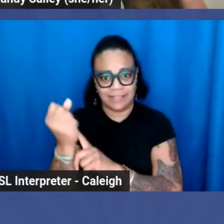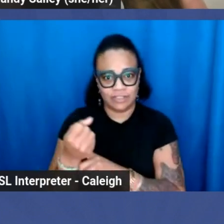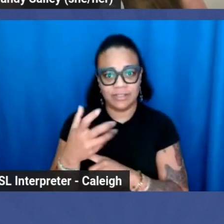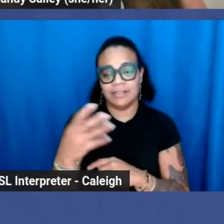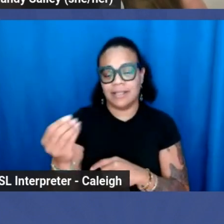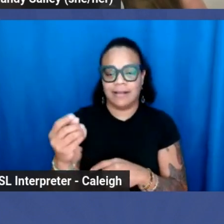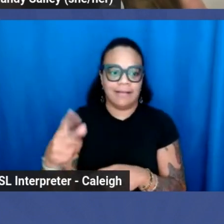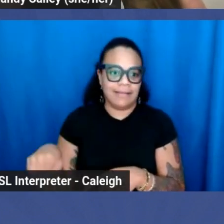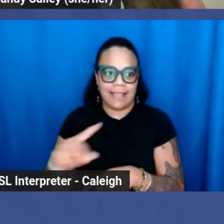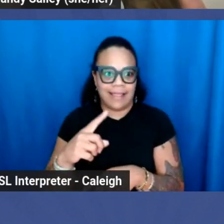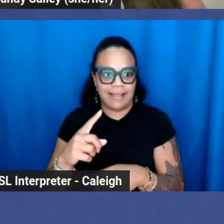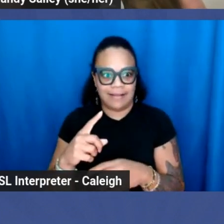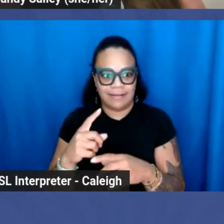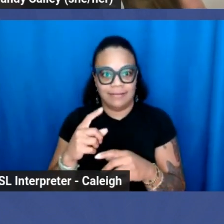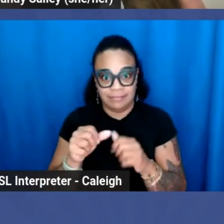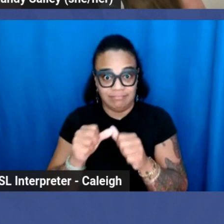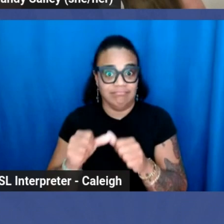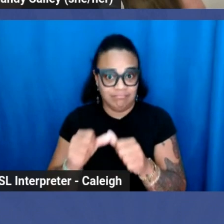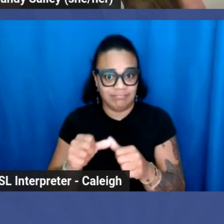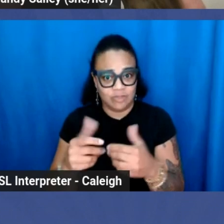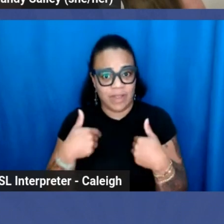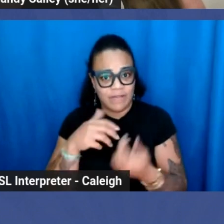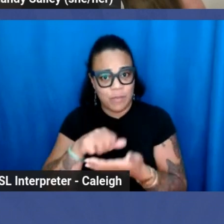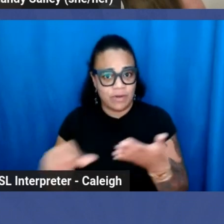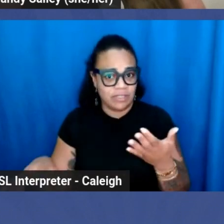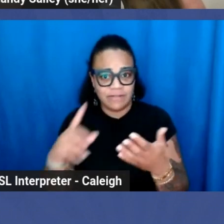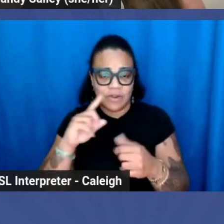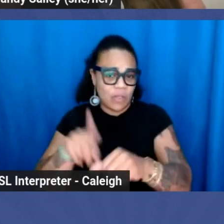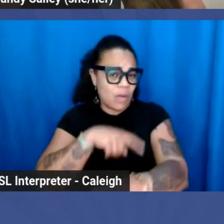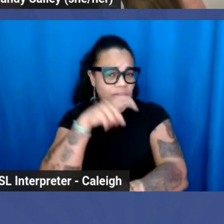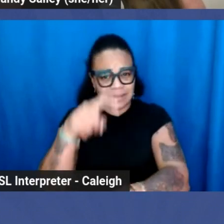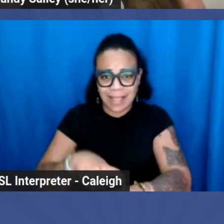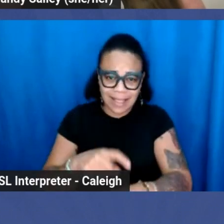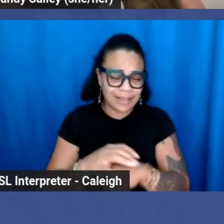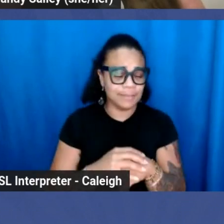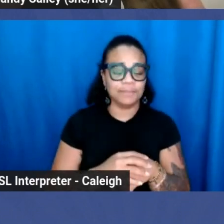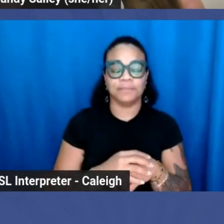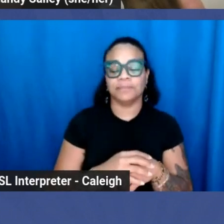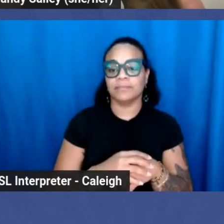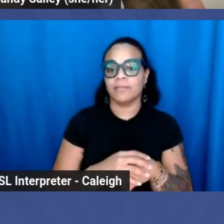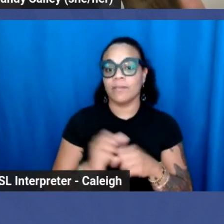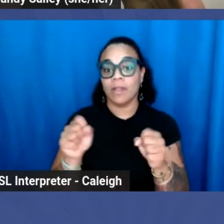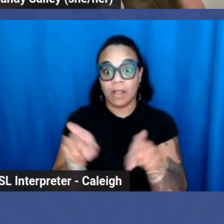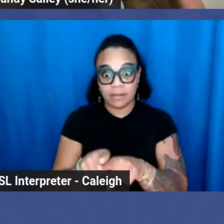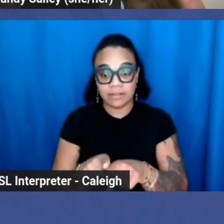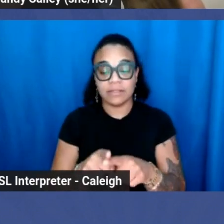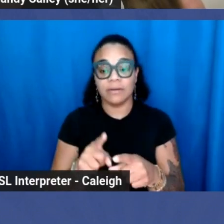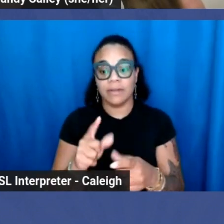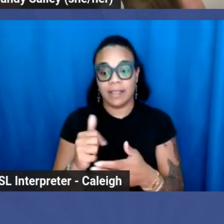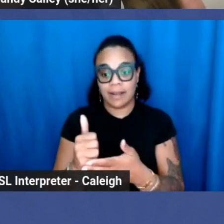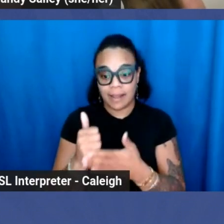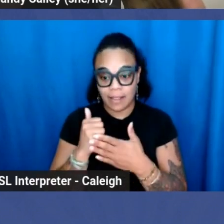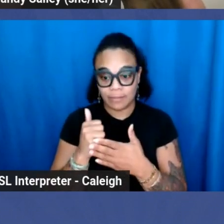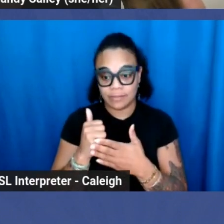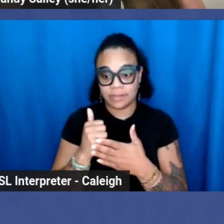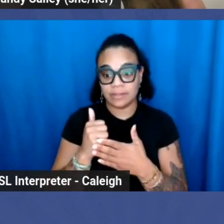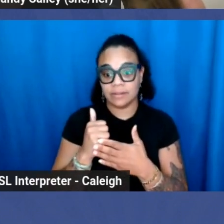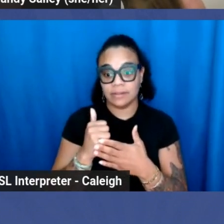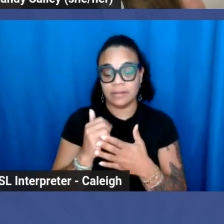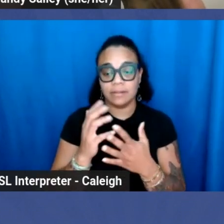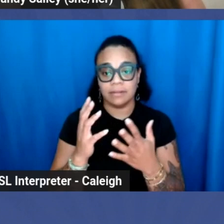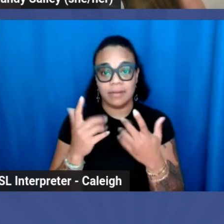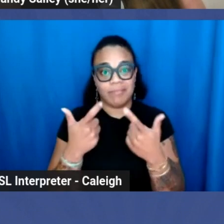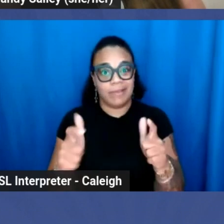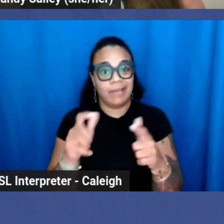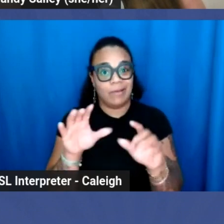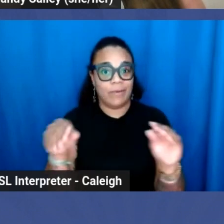keep having abortions, you know, for the longest time, and also it helped us. Help big organizations,